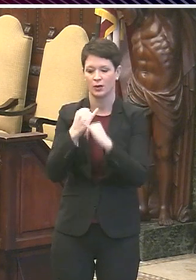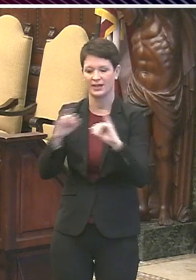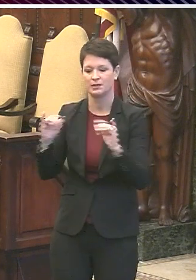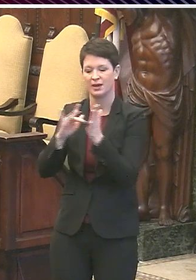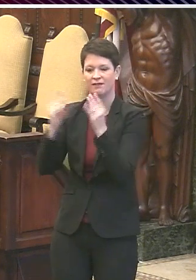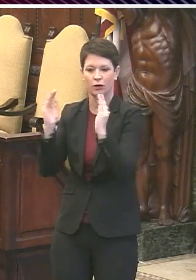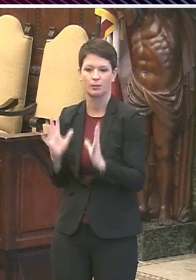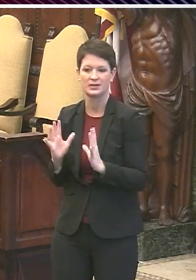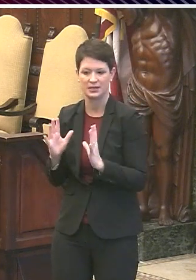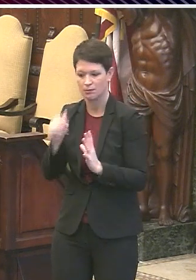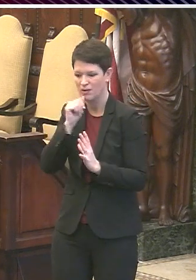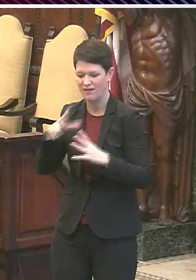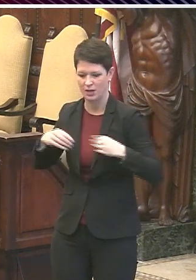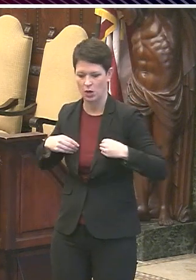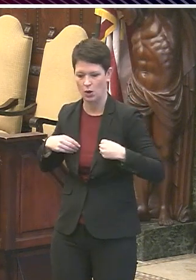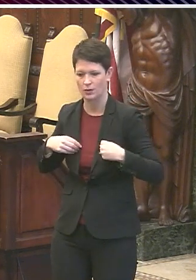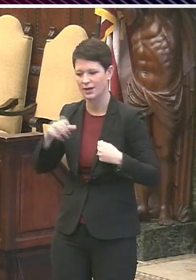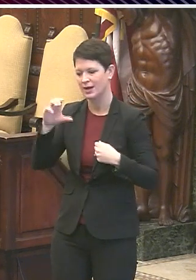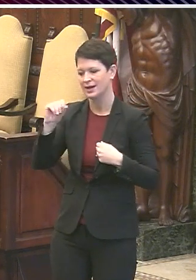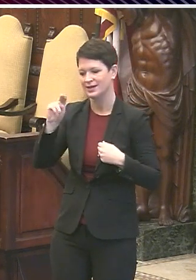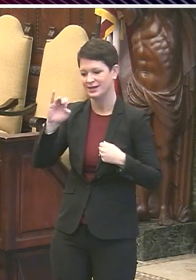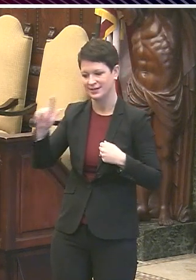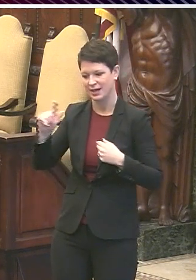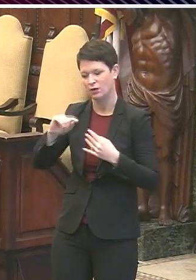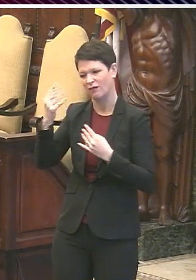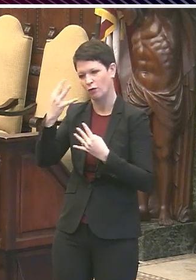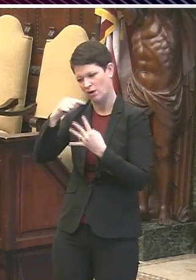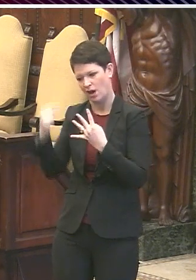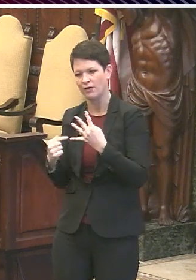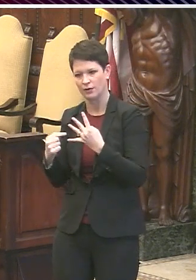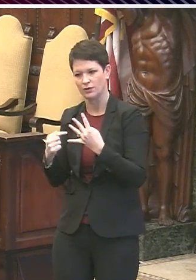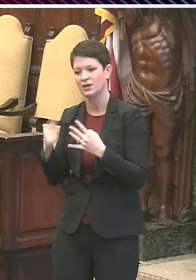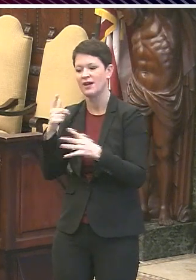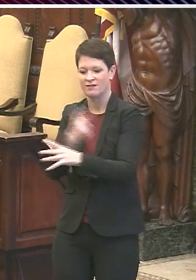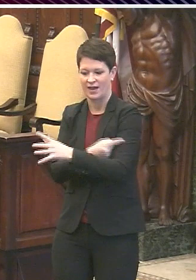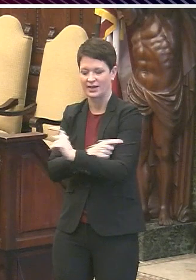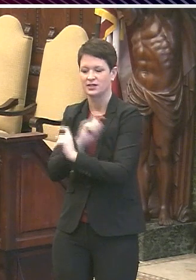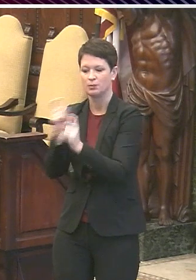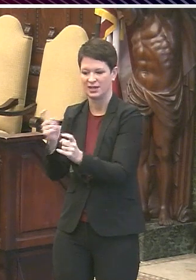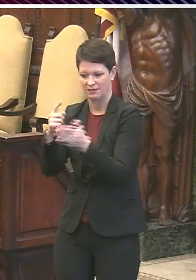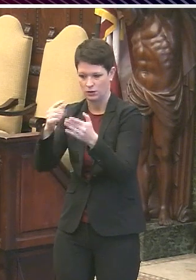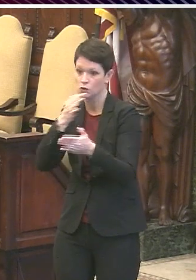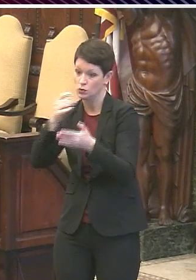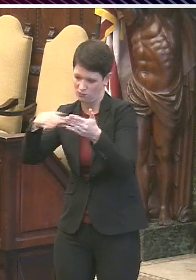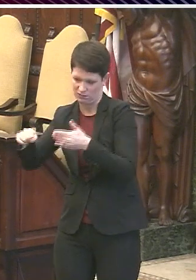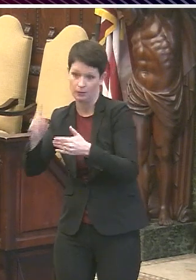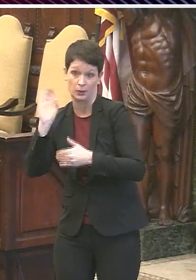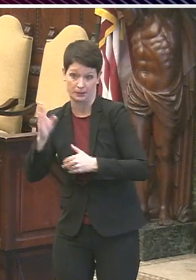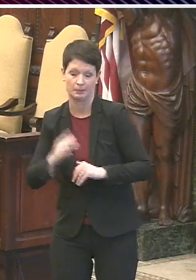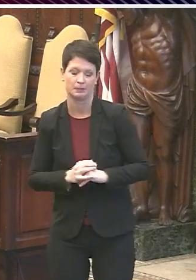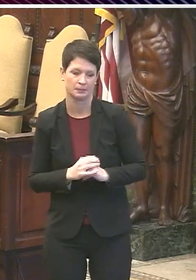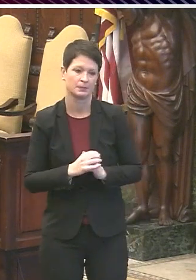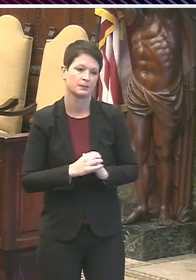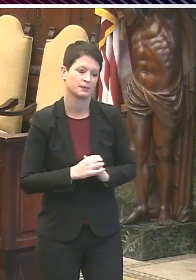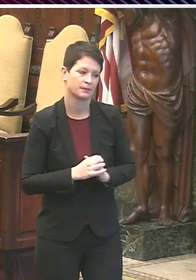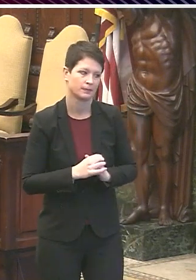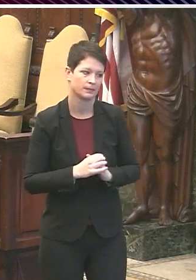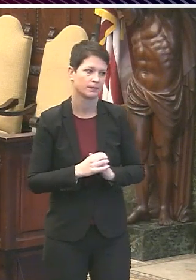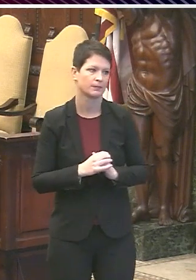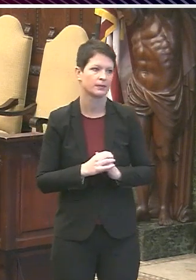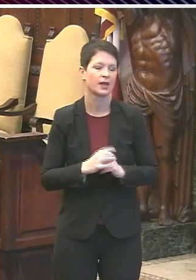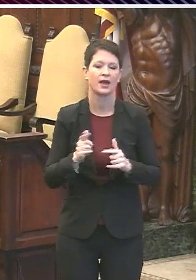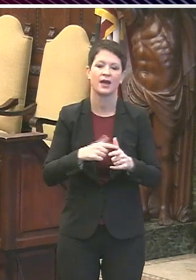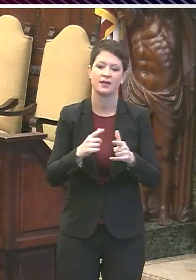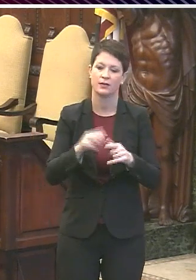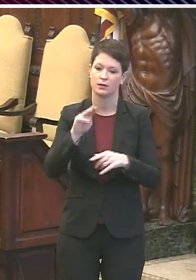independent pharmacies, Centennial and 4 others that either have vaccine or will be receiving vaccine next week. Then there are